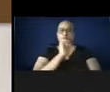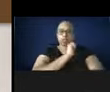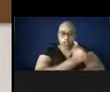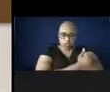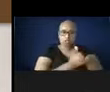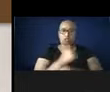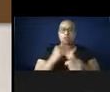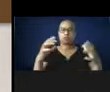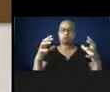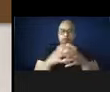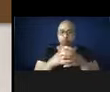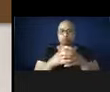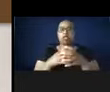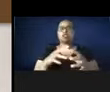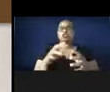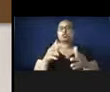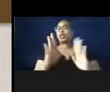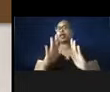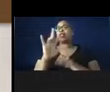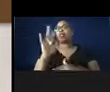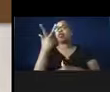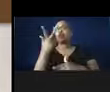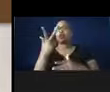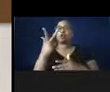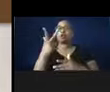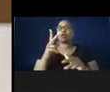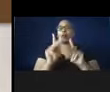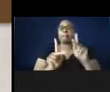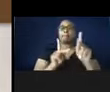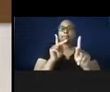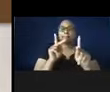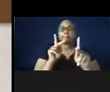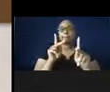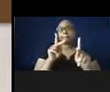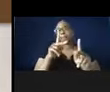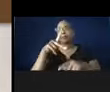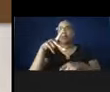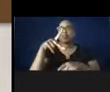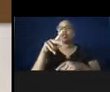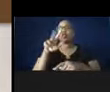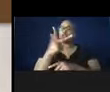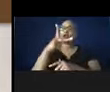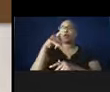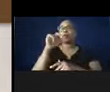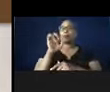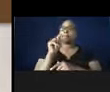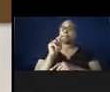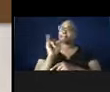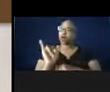third party operation of those partner assigned spaces.